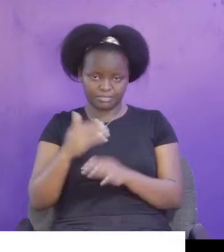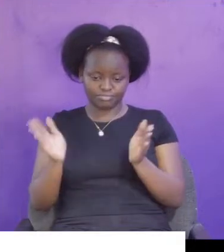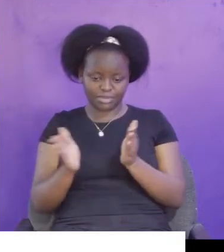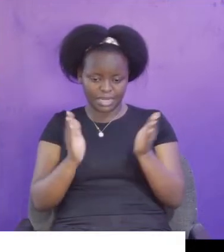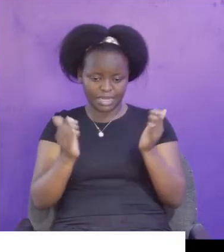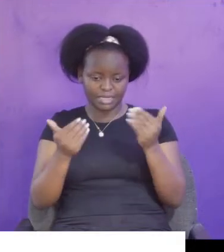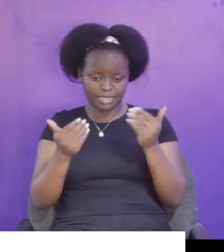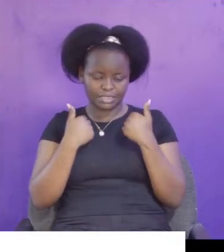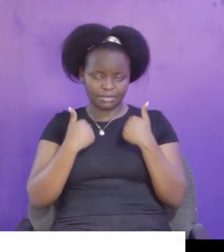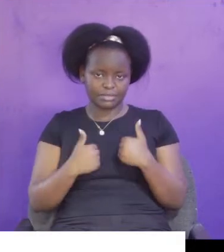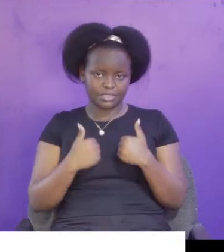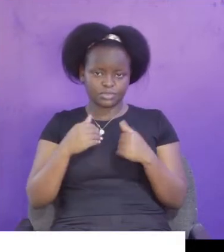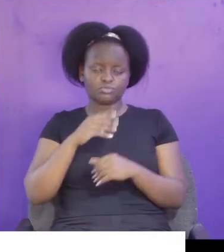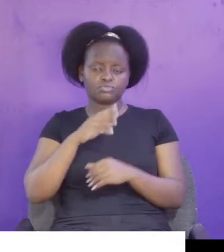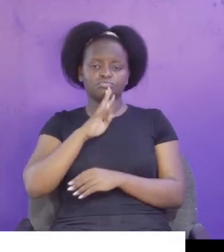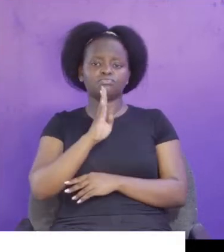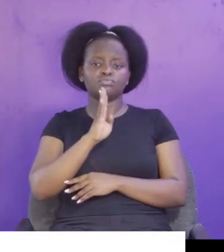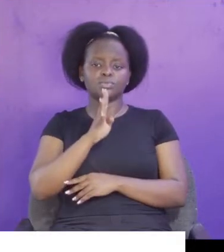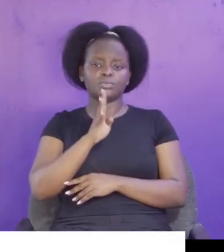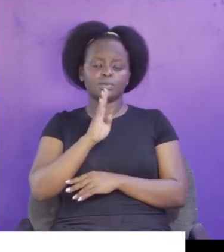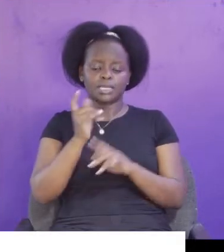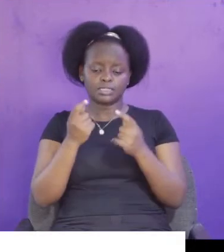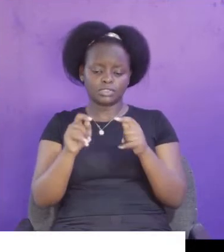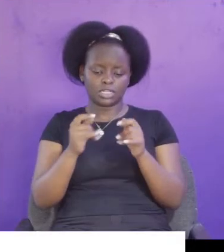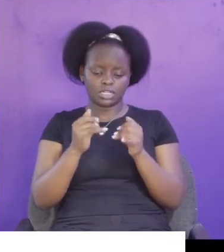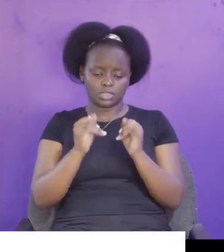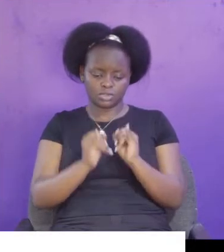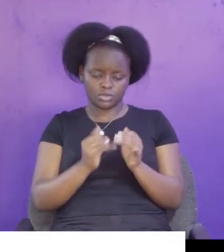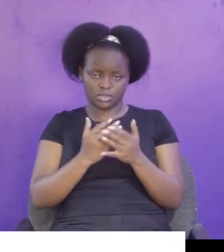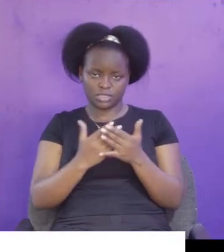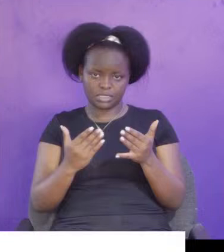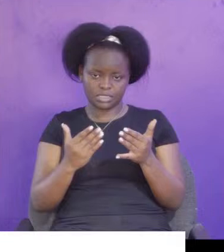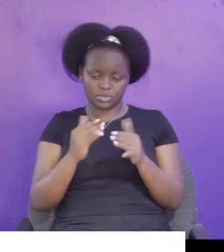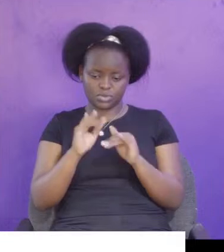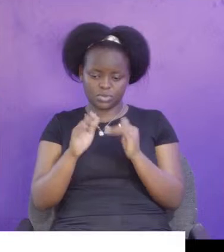up and to try new things, for always hearing me out.